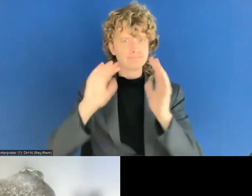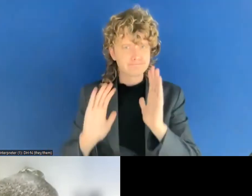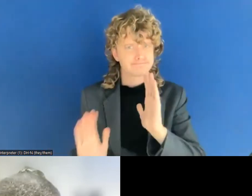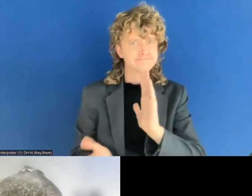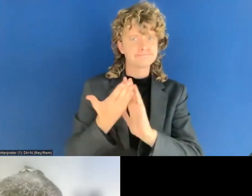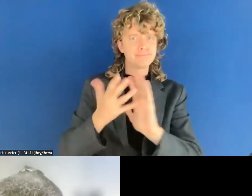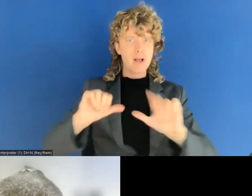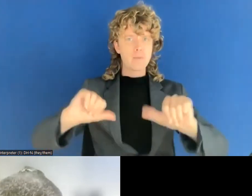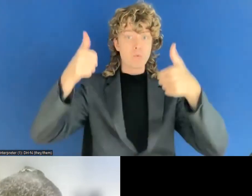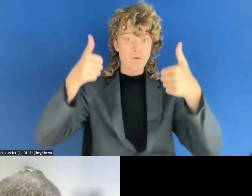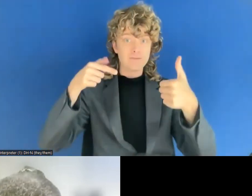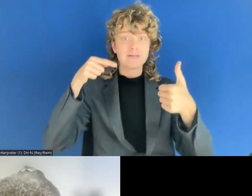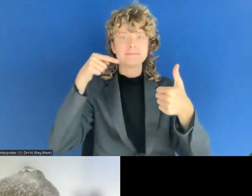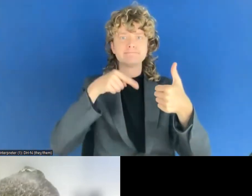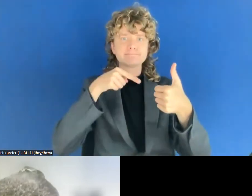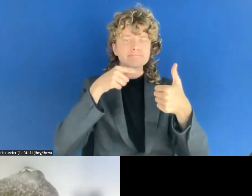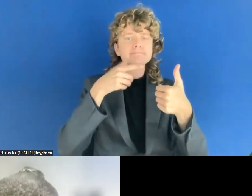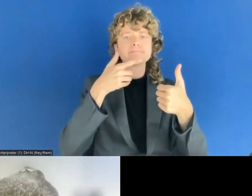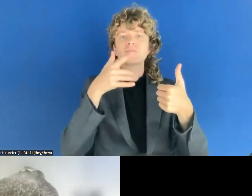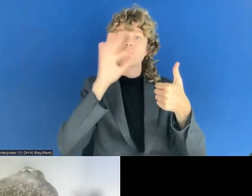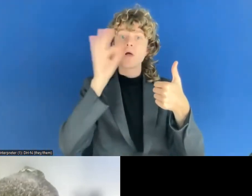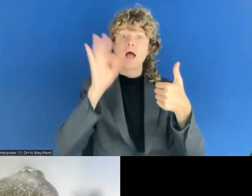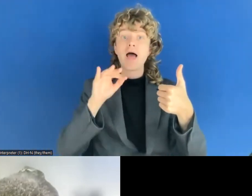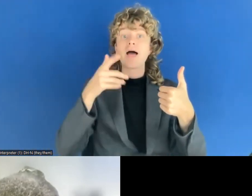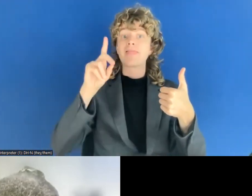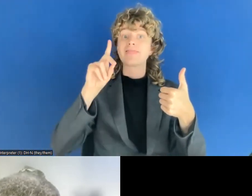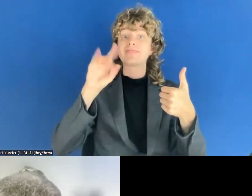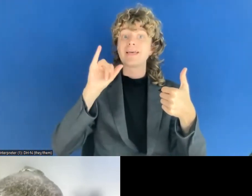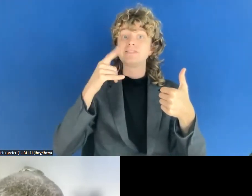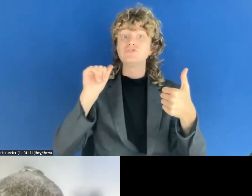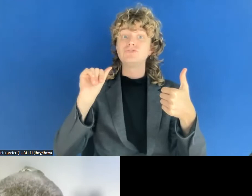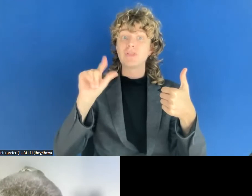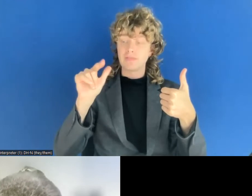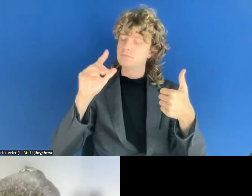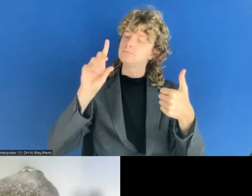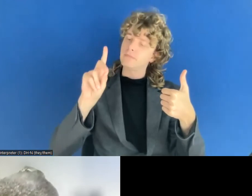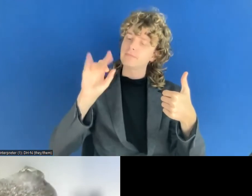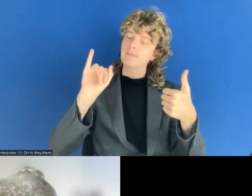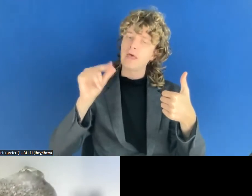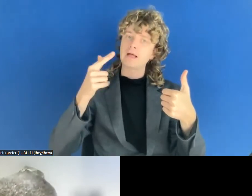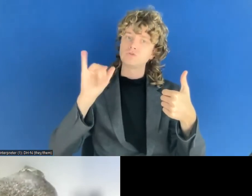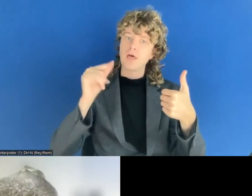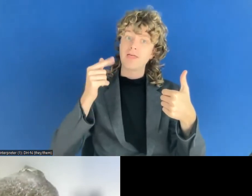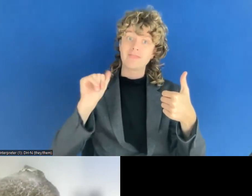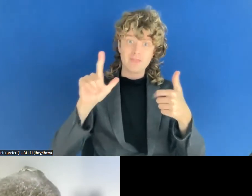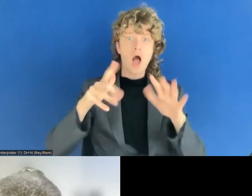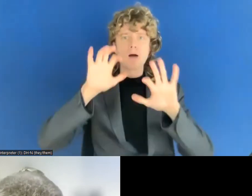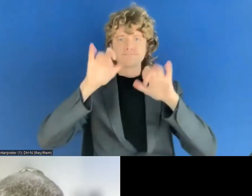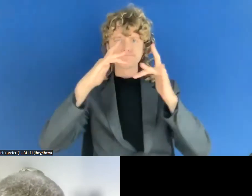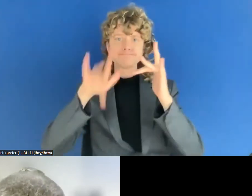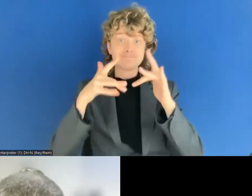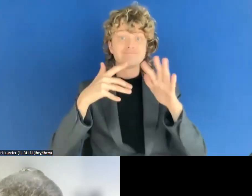suggestions, because digital TV will be included in the next round of the EN, and they